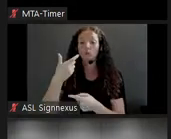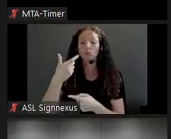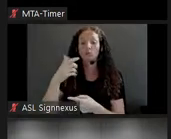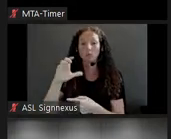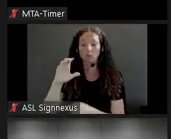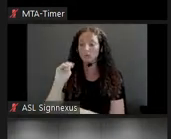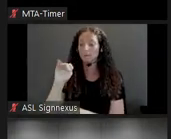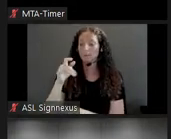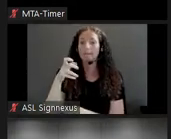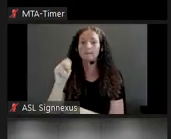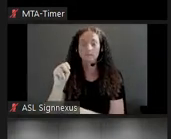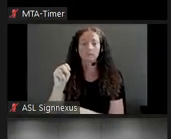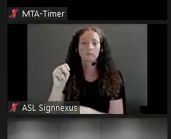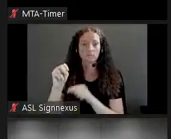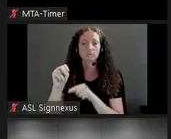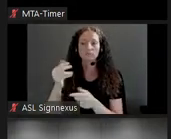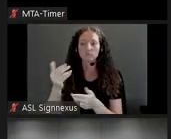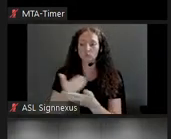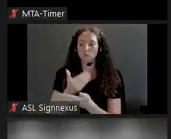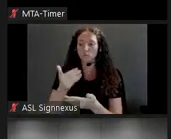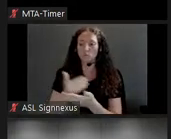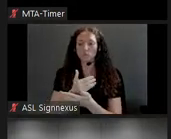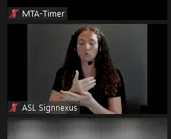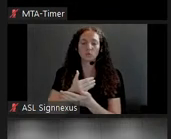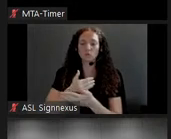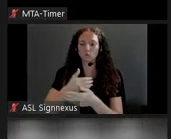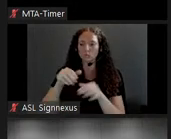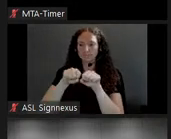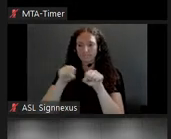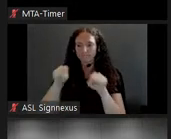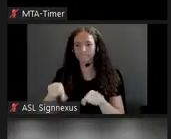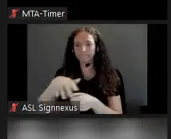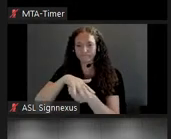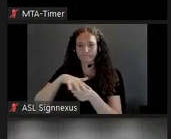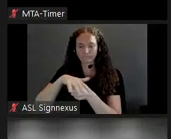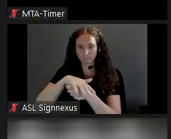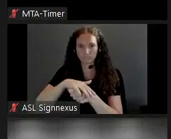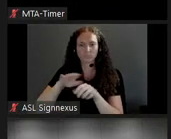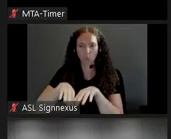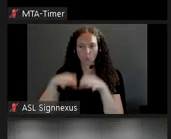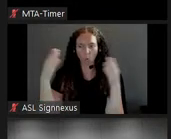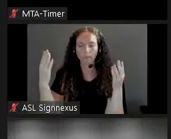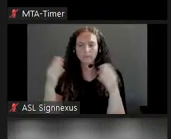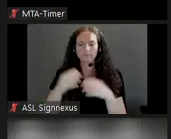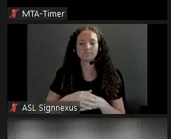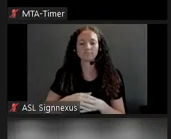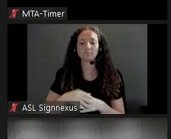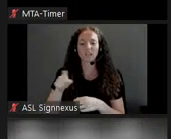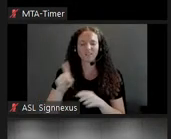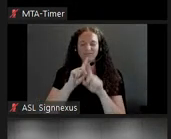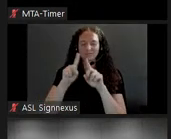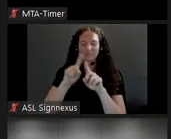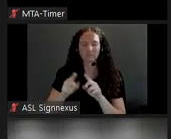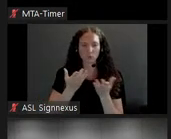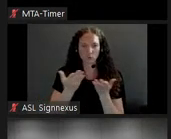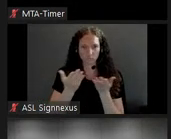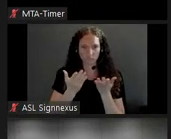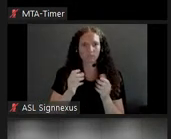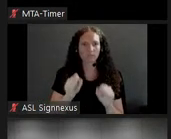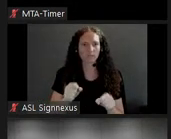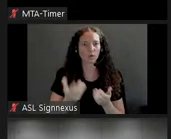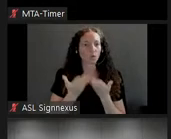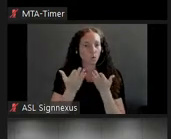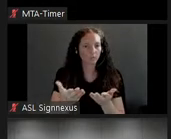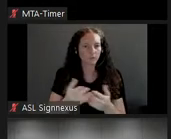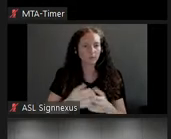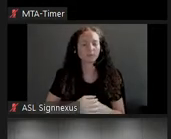everything that the new terminal has to offer. So tonight's section is going to be recorded and available on